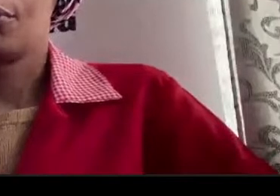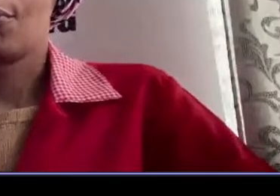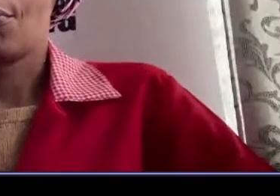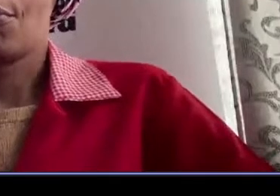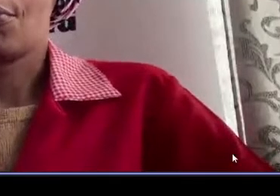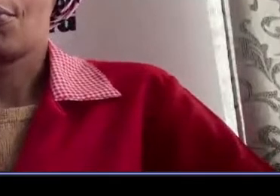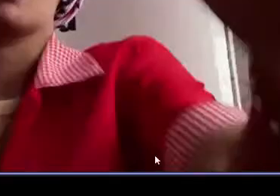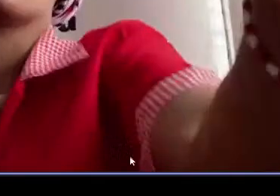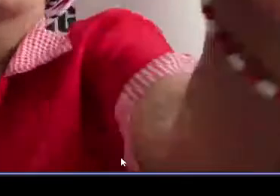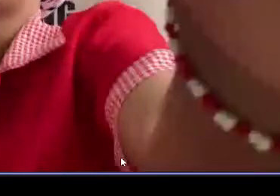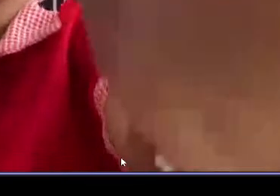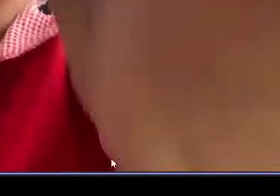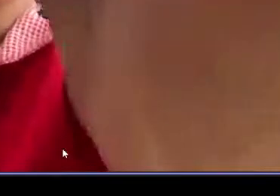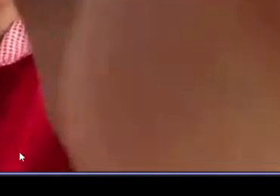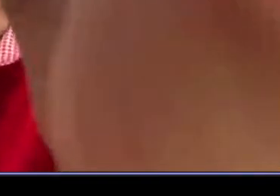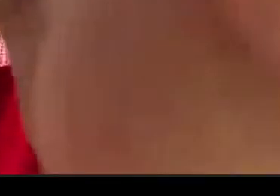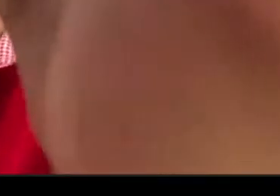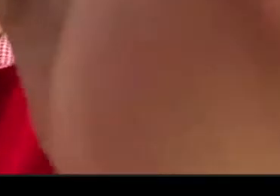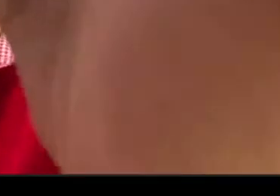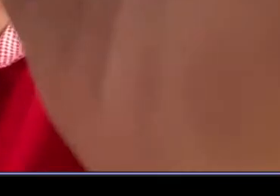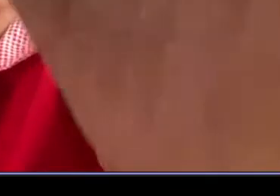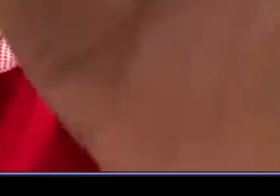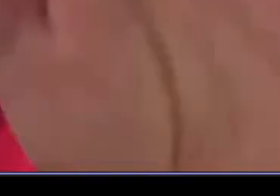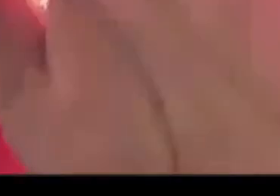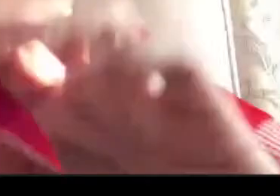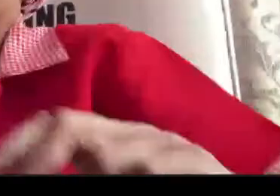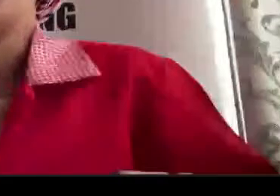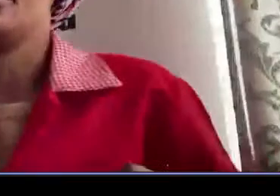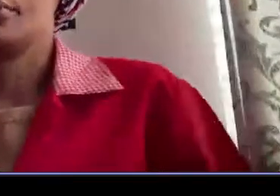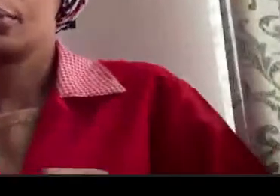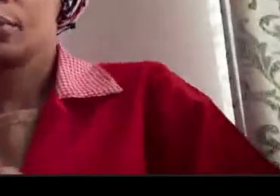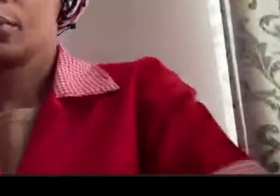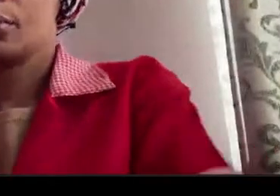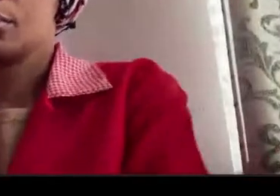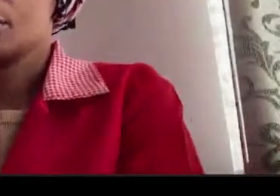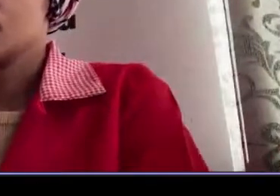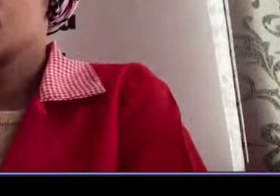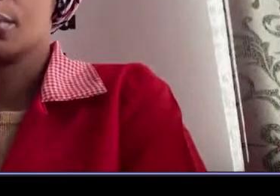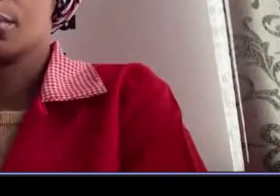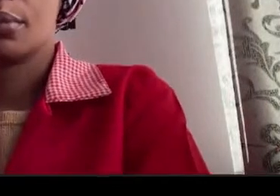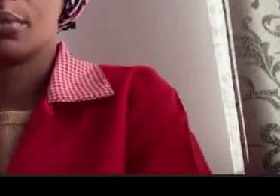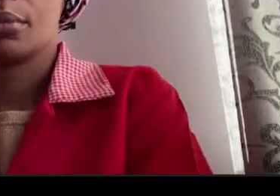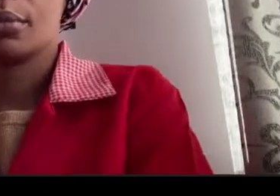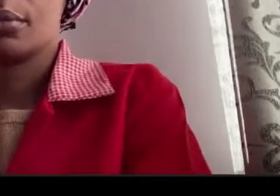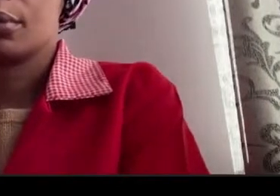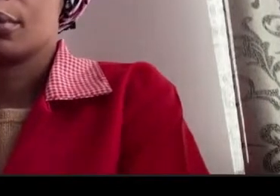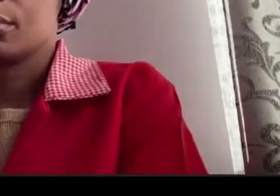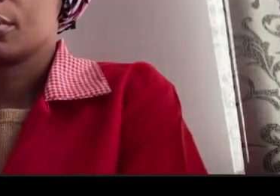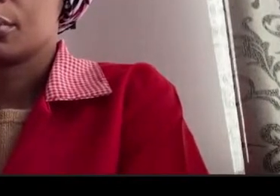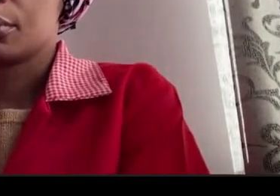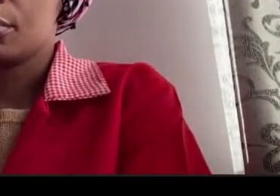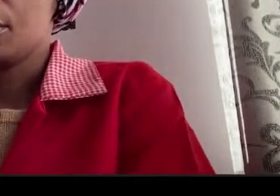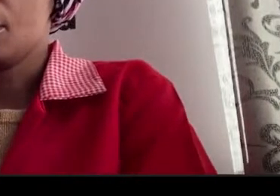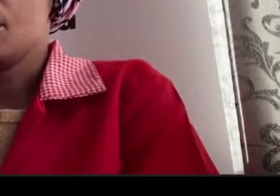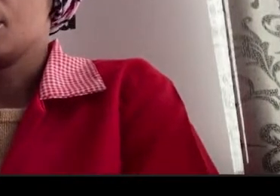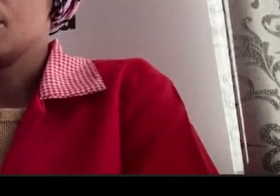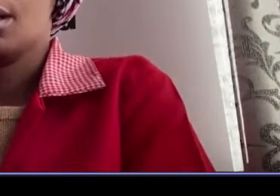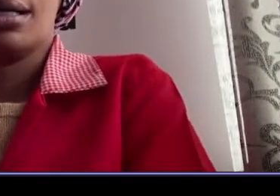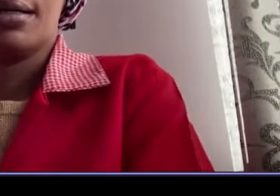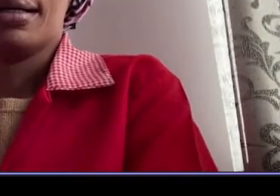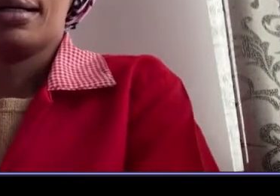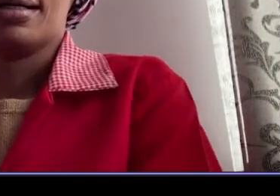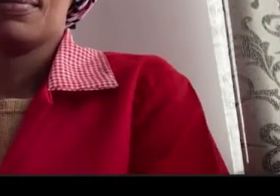Hendricks, a member of the of EFF, is going to debate for 9 minutes.